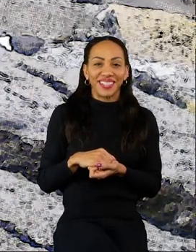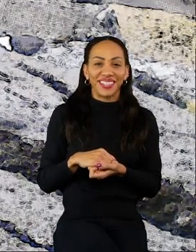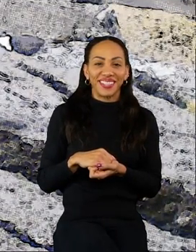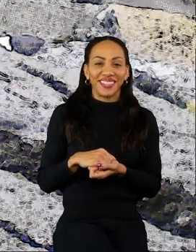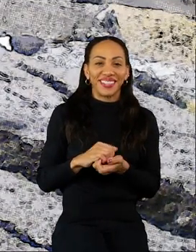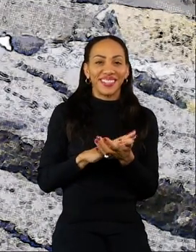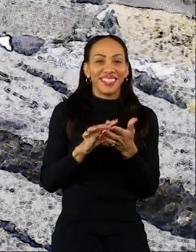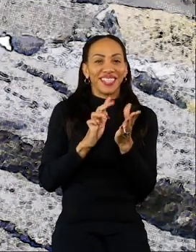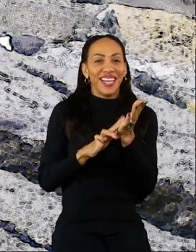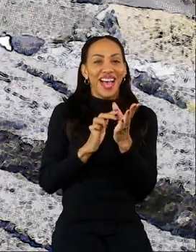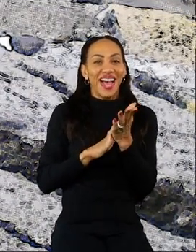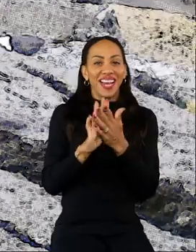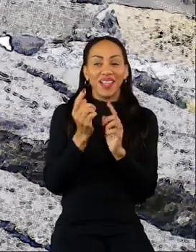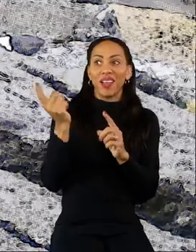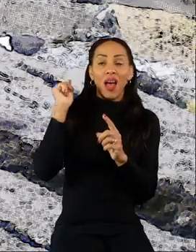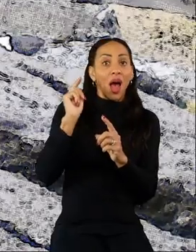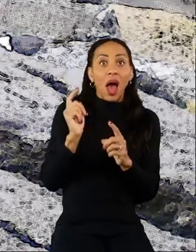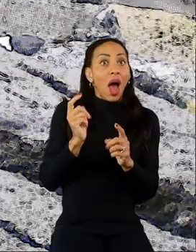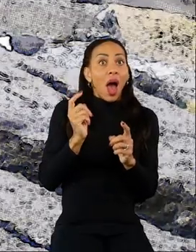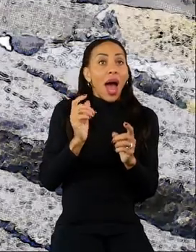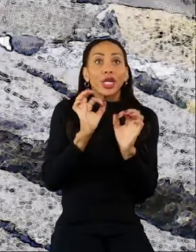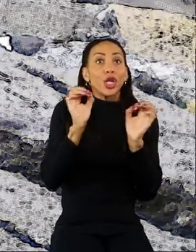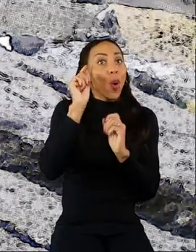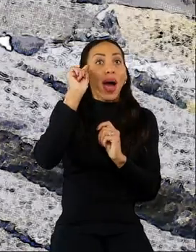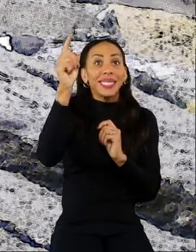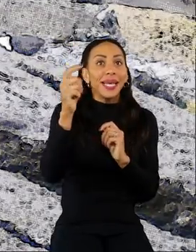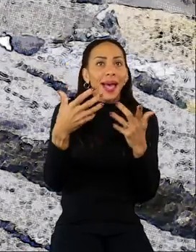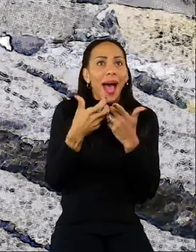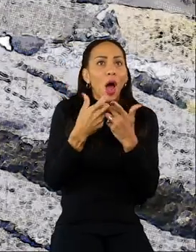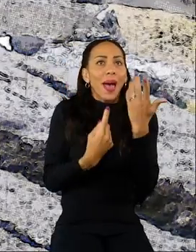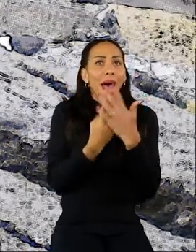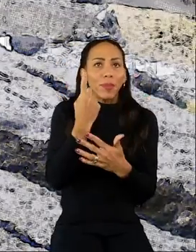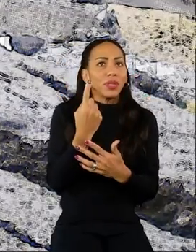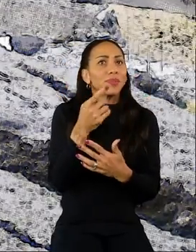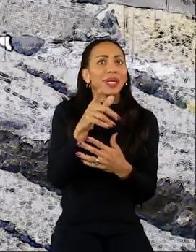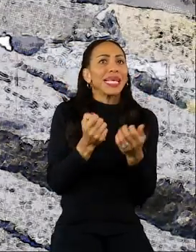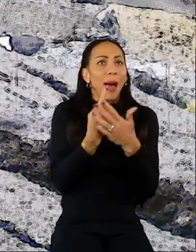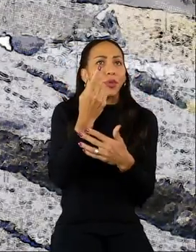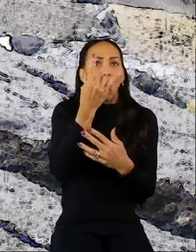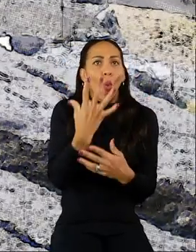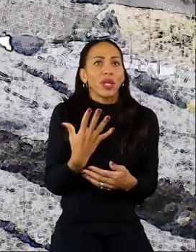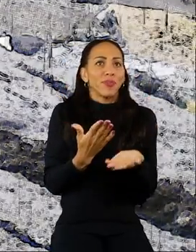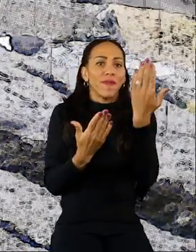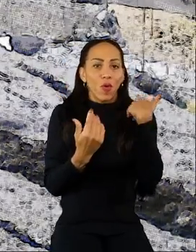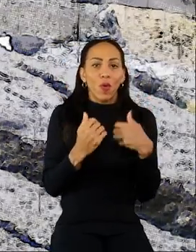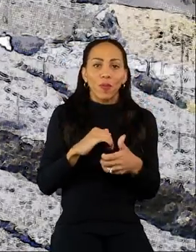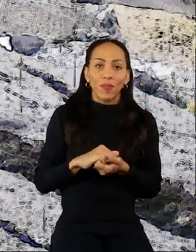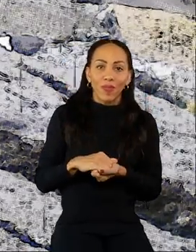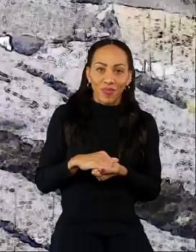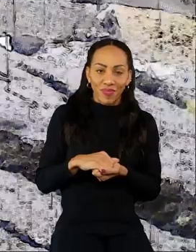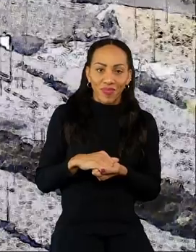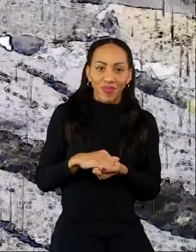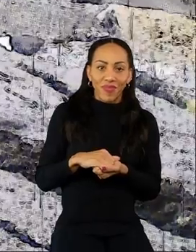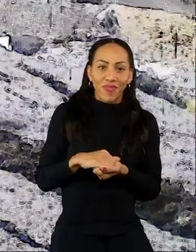Yes, Anna is here too. Suddenly popping up in the back seat. That was completely, I had no idea that would happen, but somebody else did that once. I didn't notice when they were